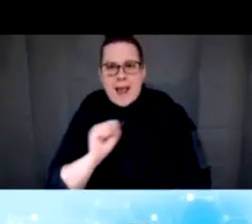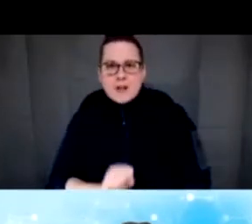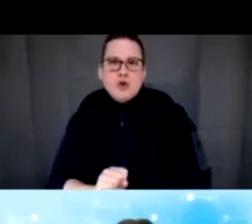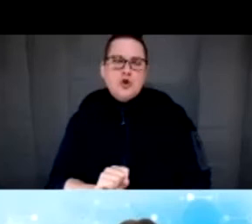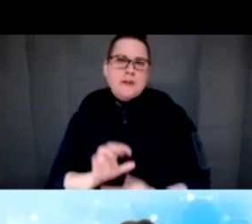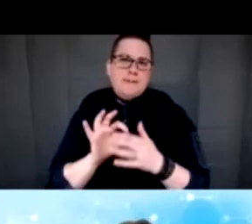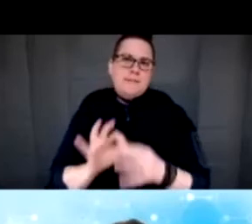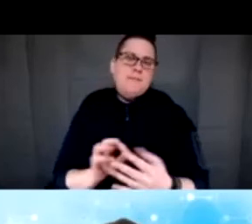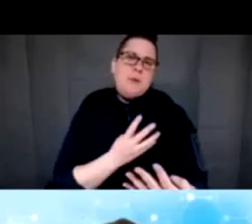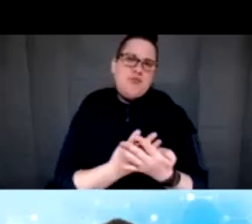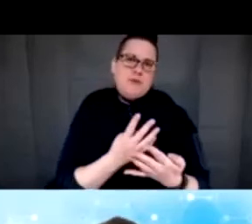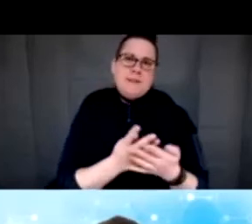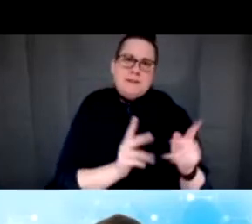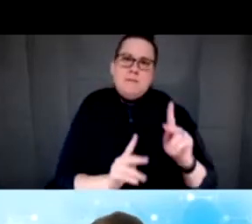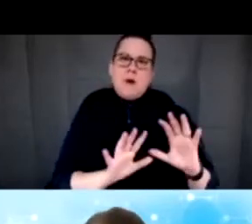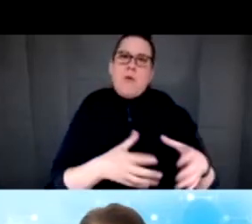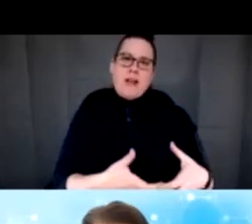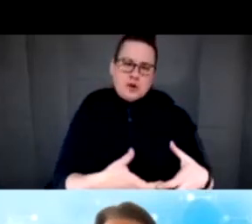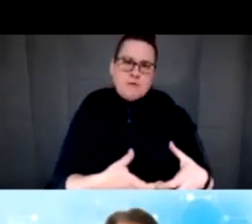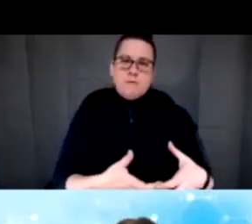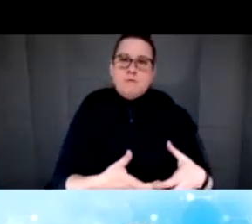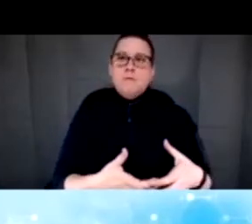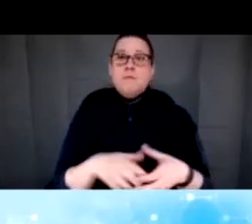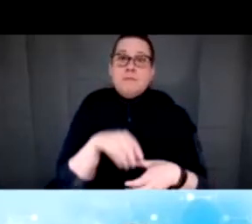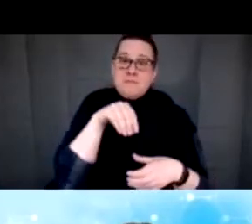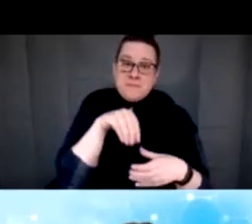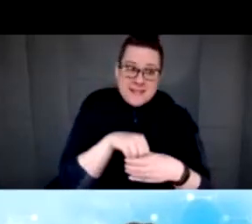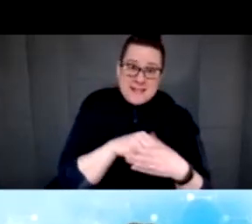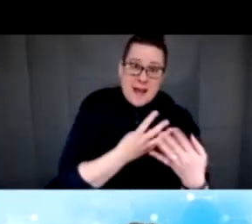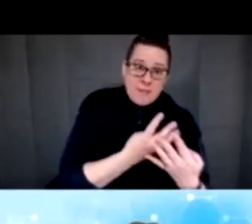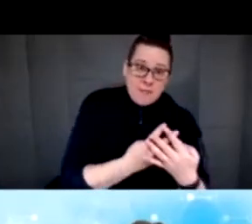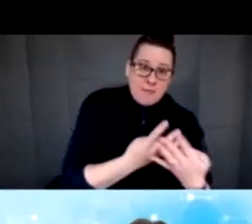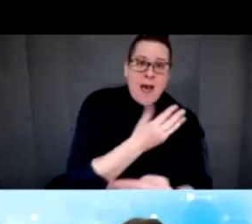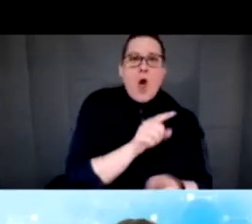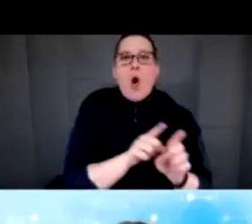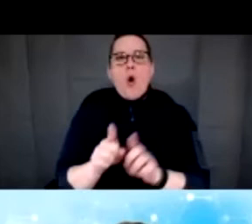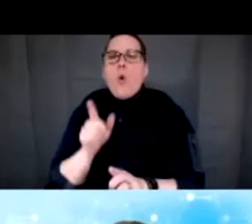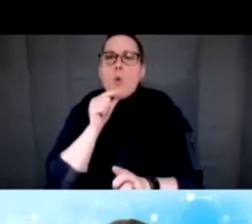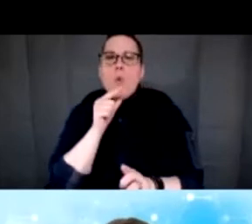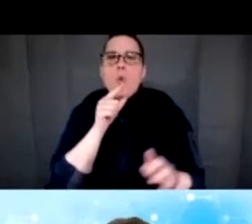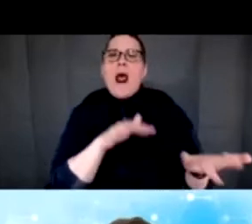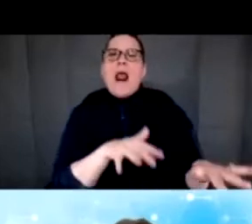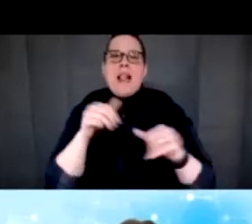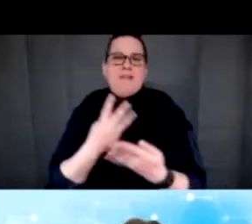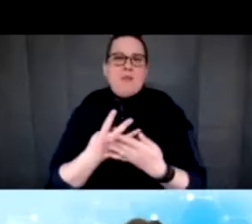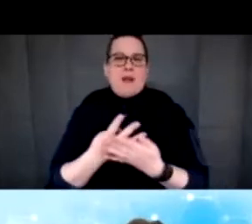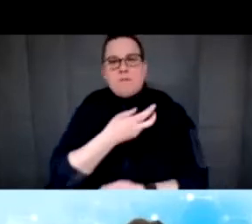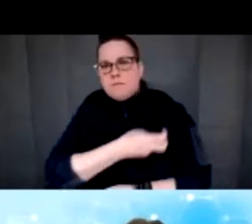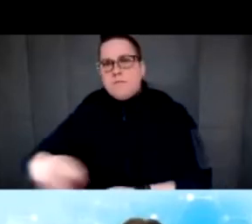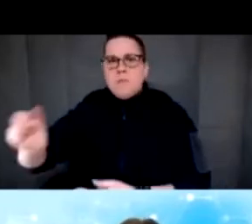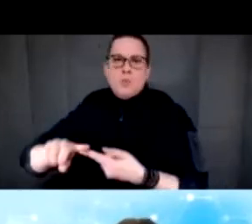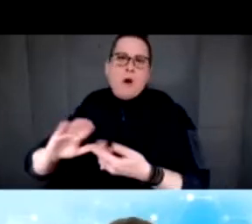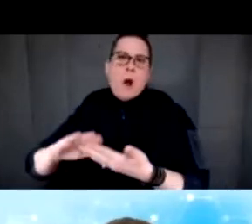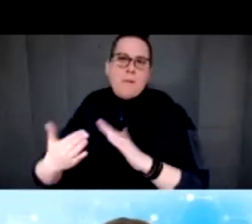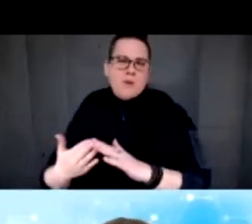and the prison population, both inside the walls as well as in transition back into the community. And as she'll